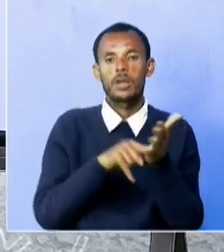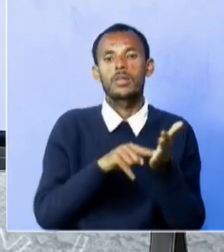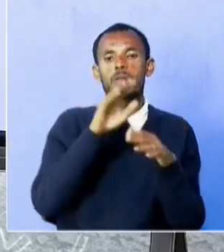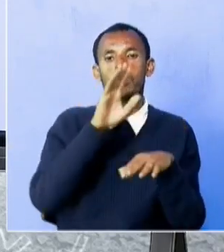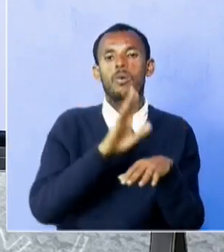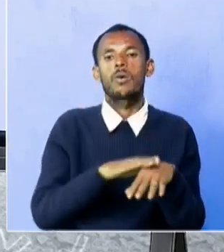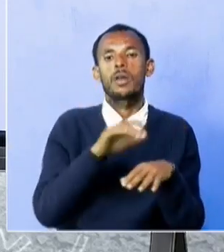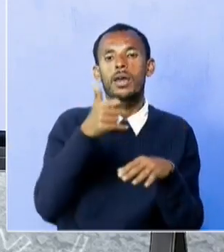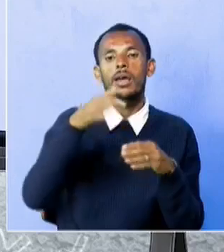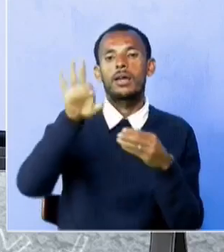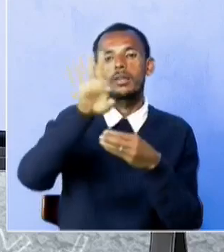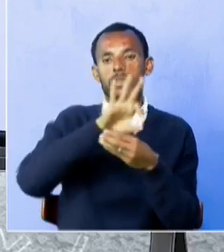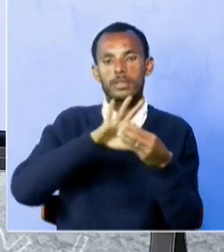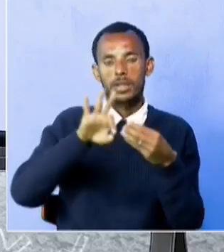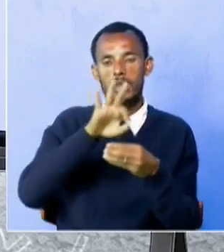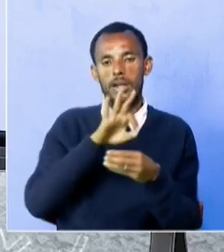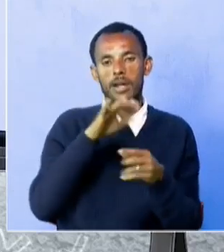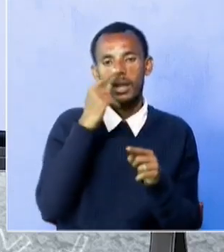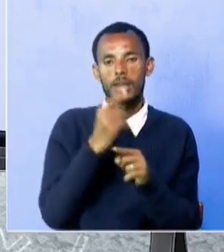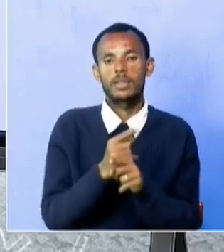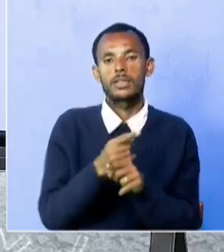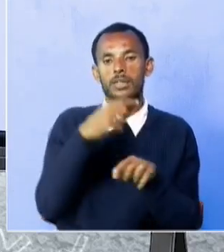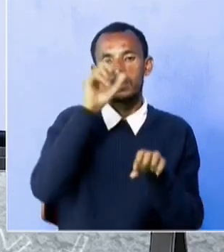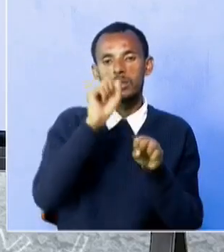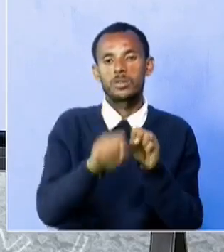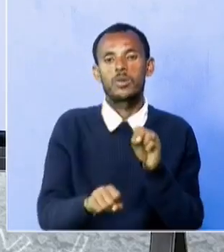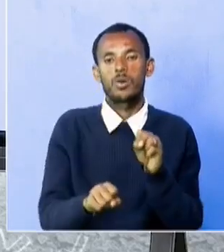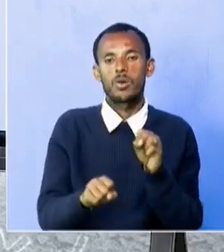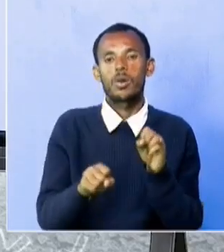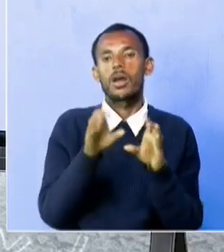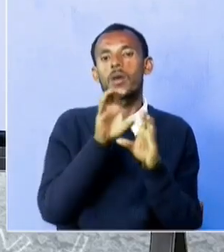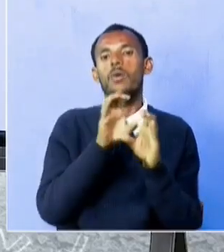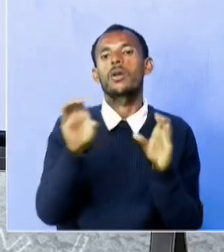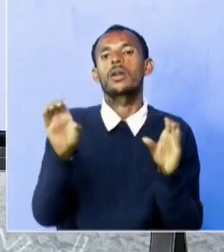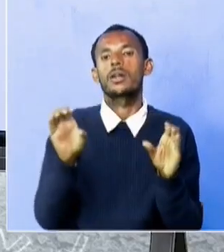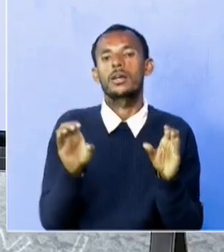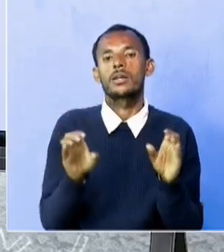circle. Right? So a chord